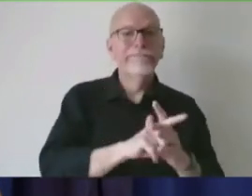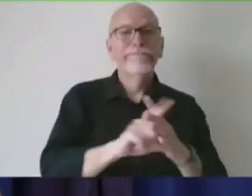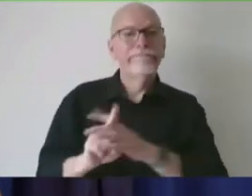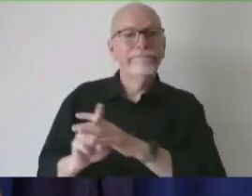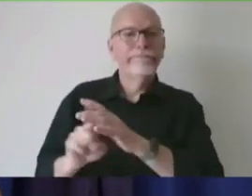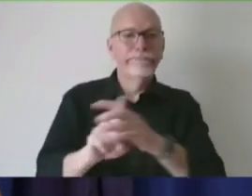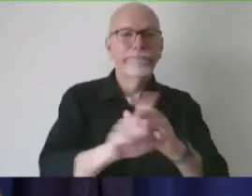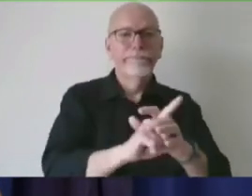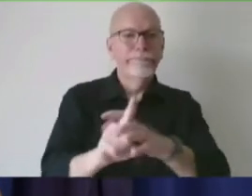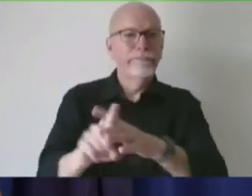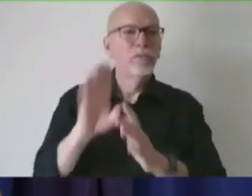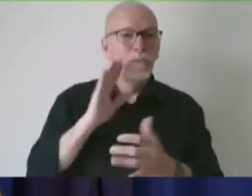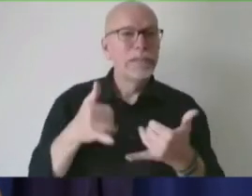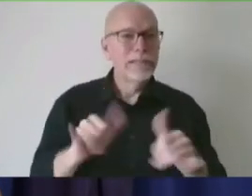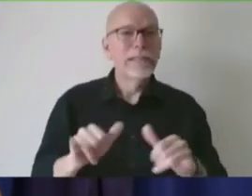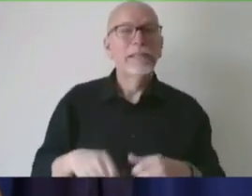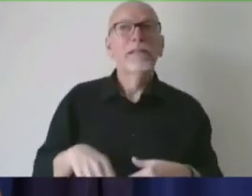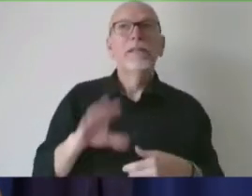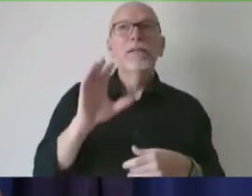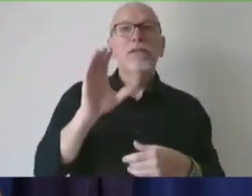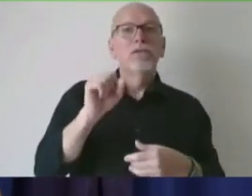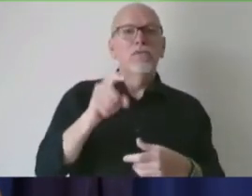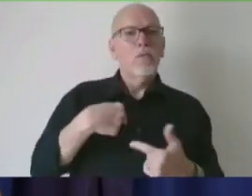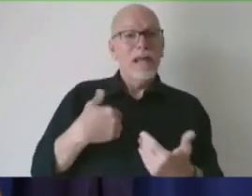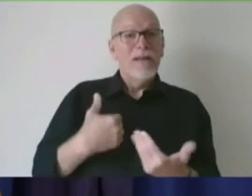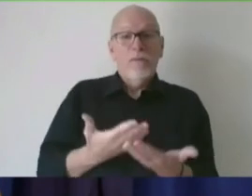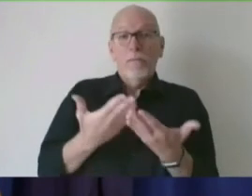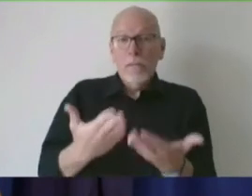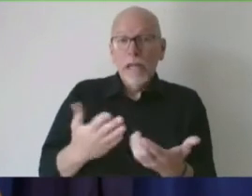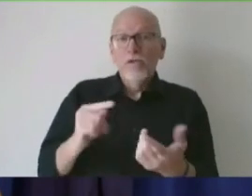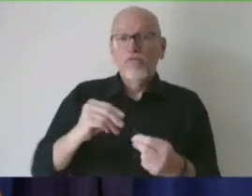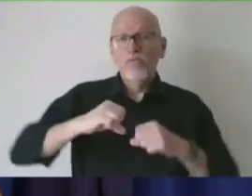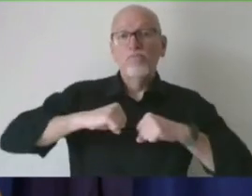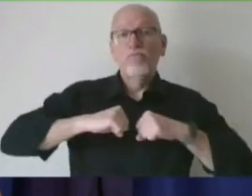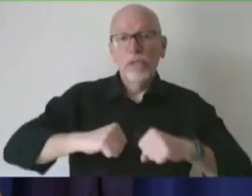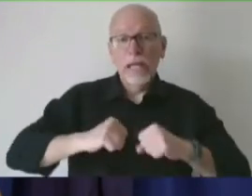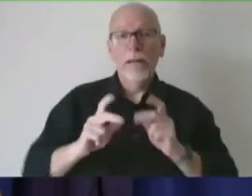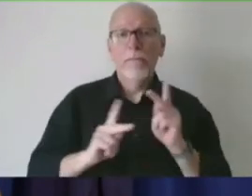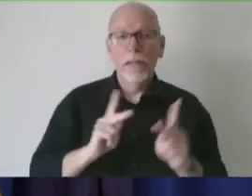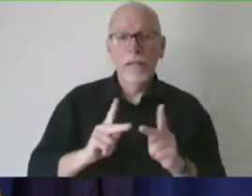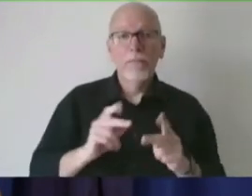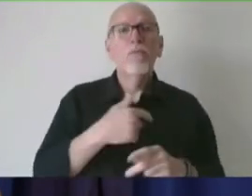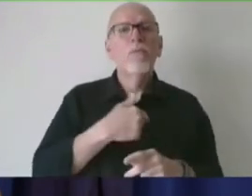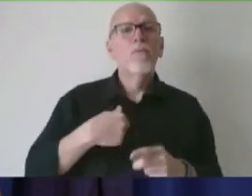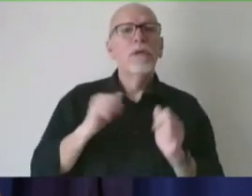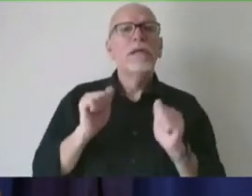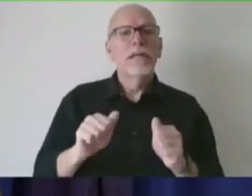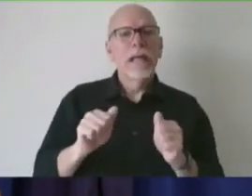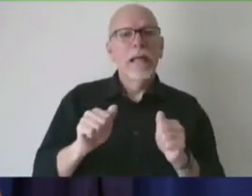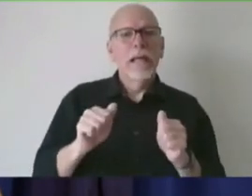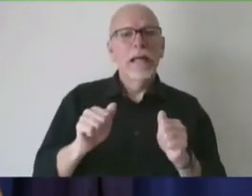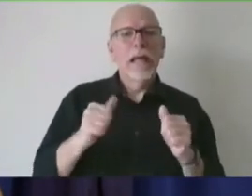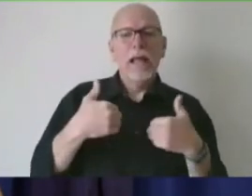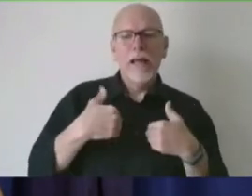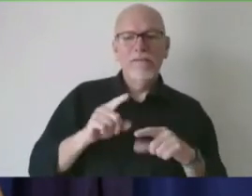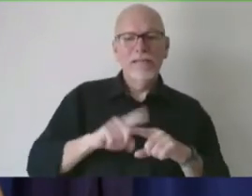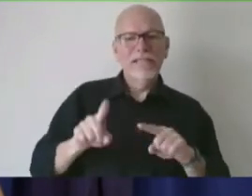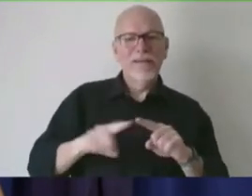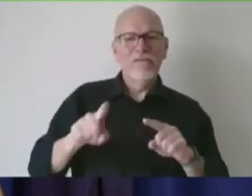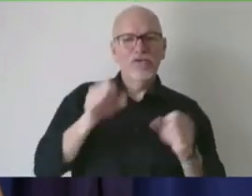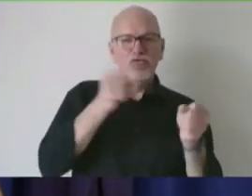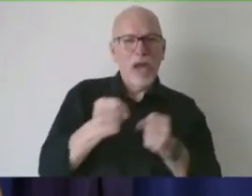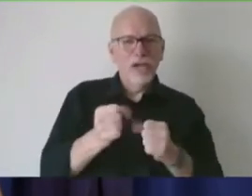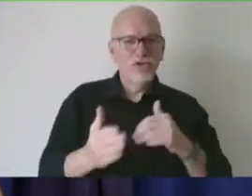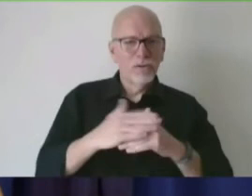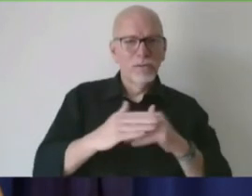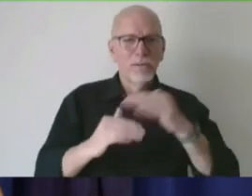So the recommendations are there to protect individuals so that we can kind of layer those different mitigation things. The number one